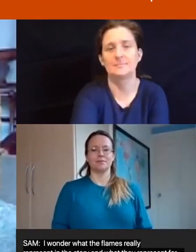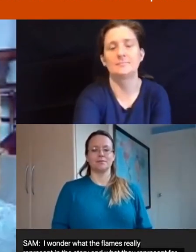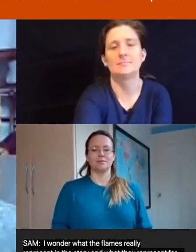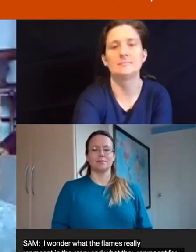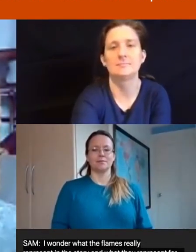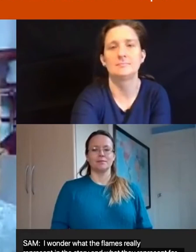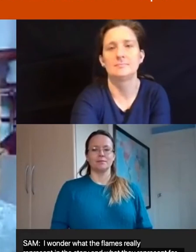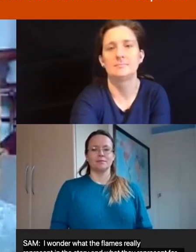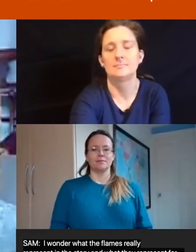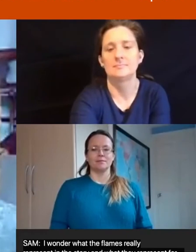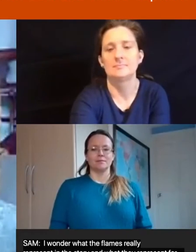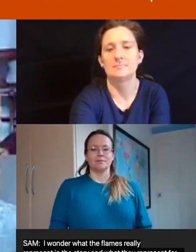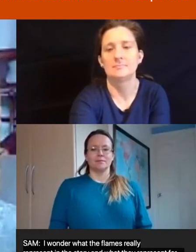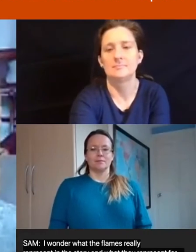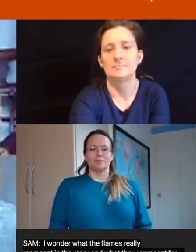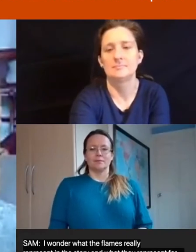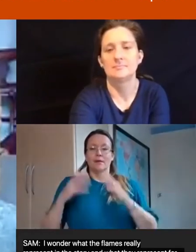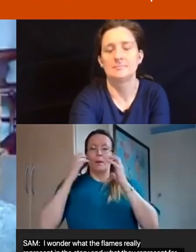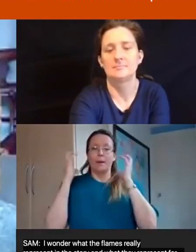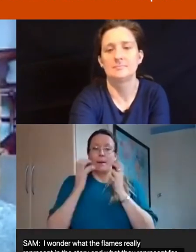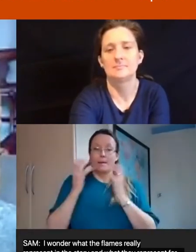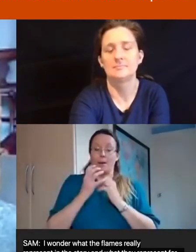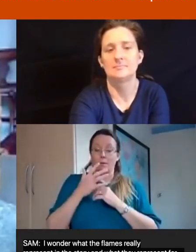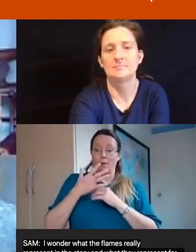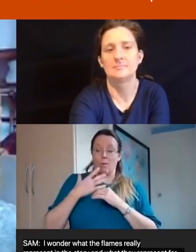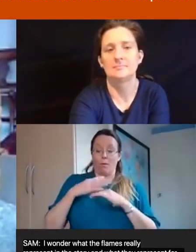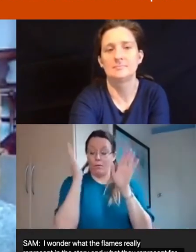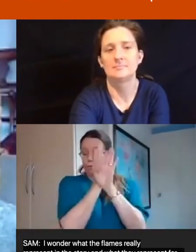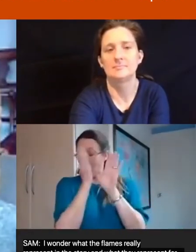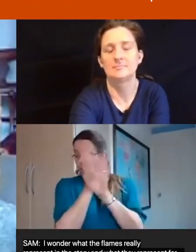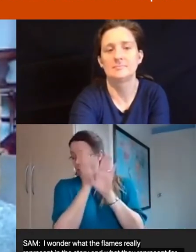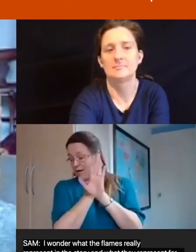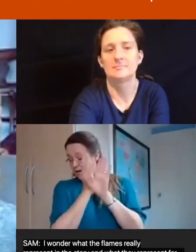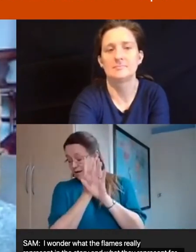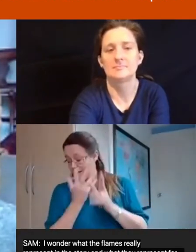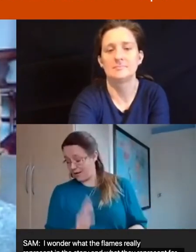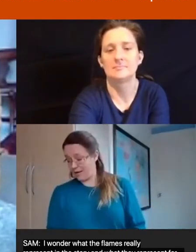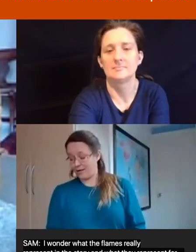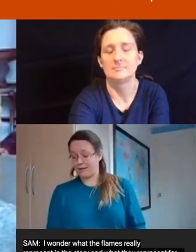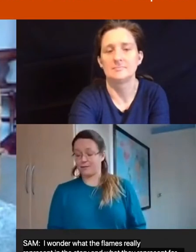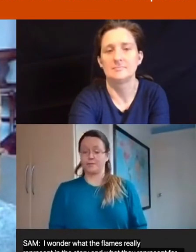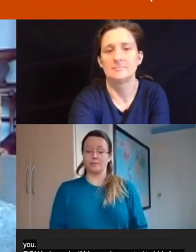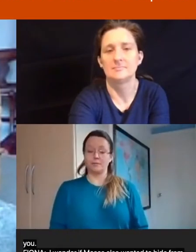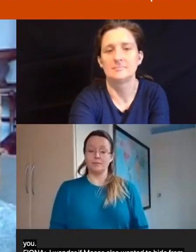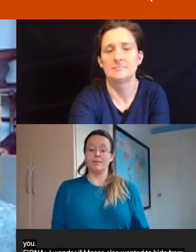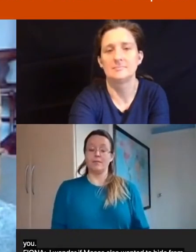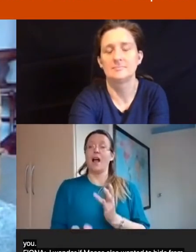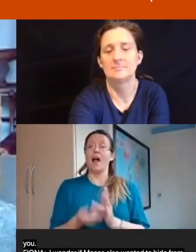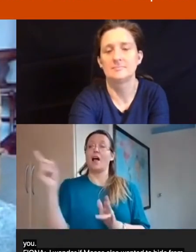I wonder if Moses also wanted to hide from who I am, and whether he feared that others would